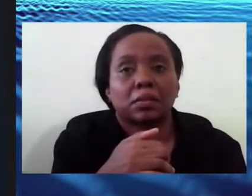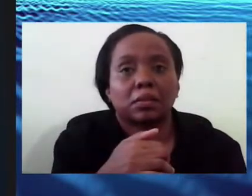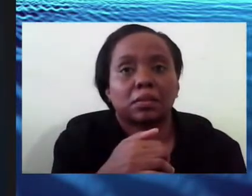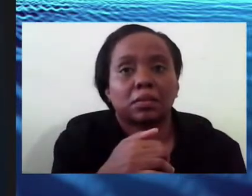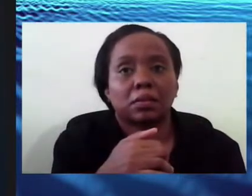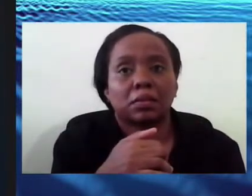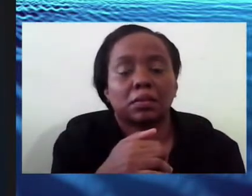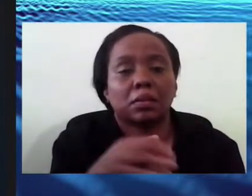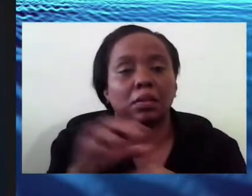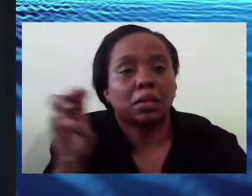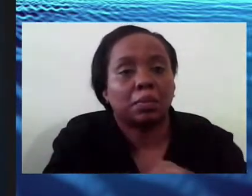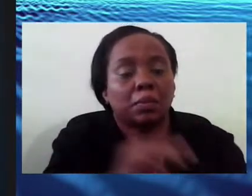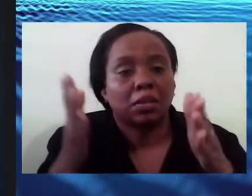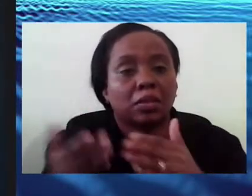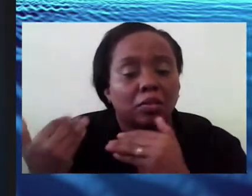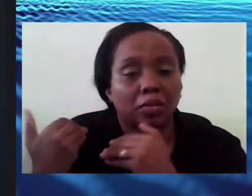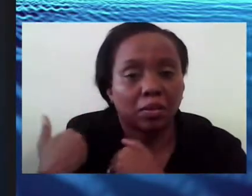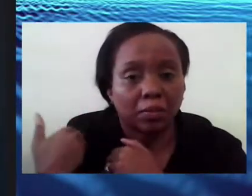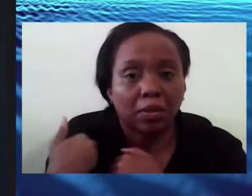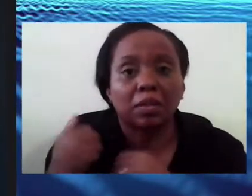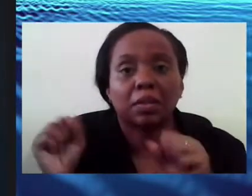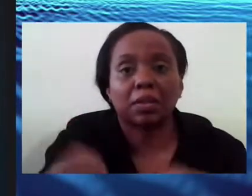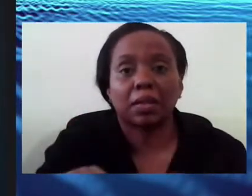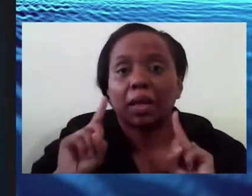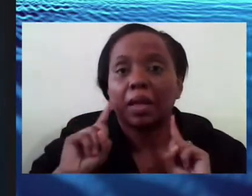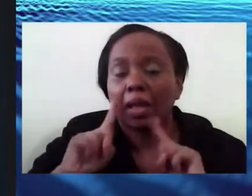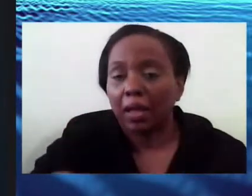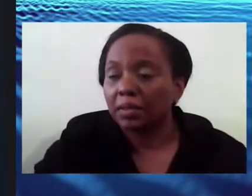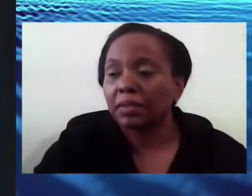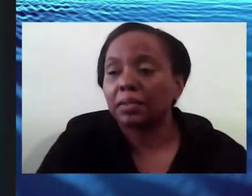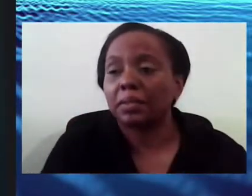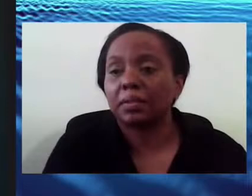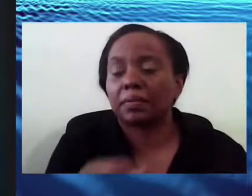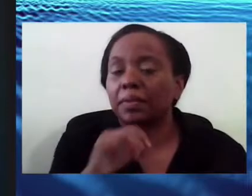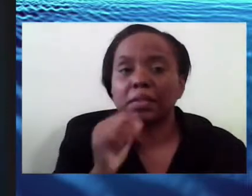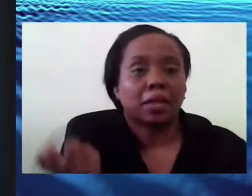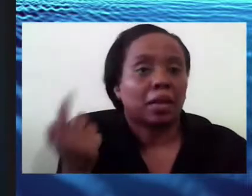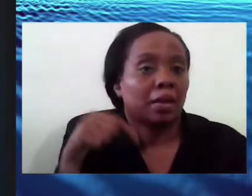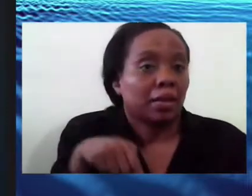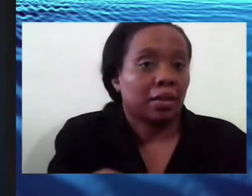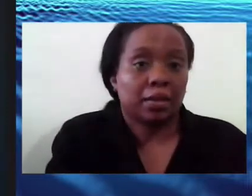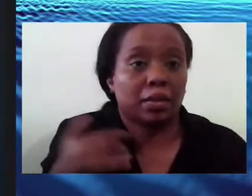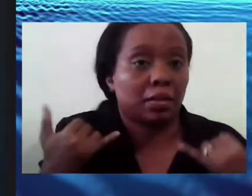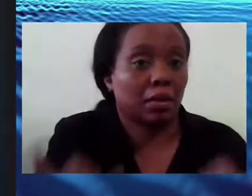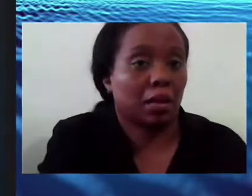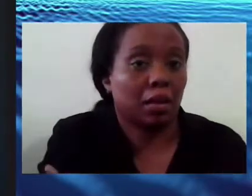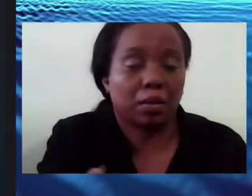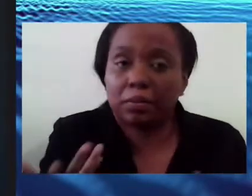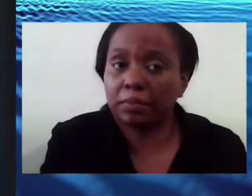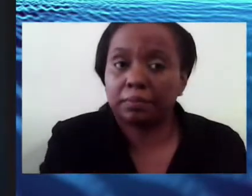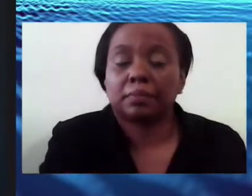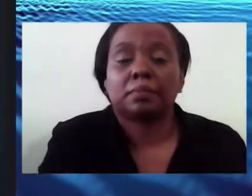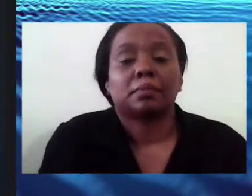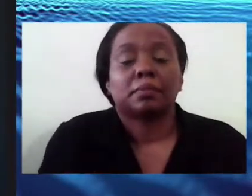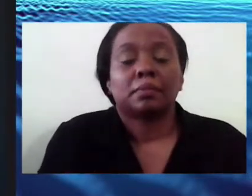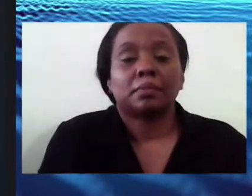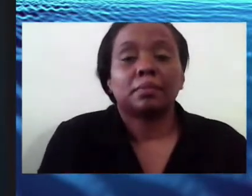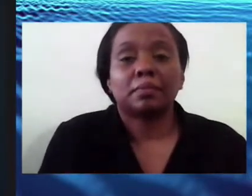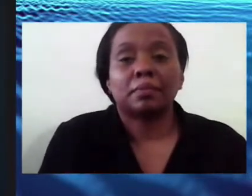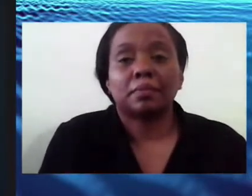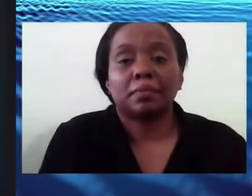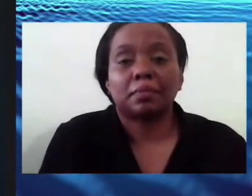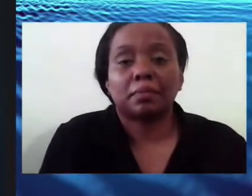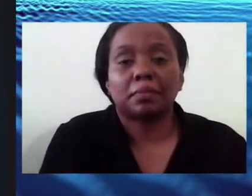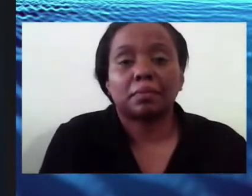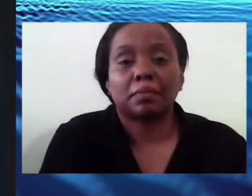can accurately or easily answer these questions might not be here at this point in time, but I